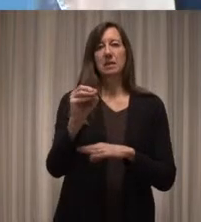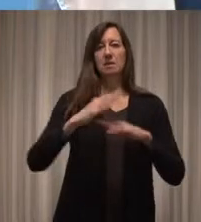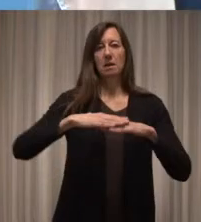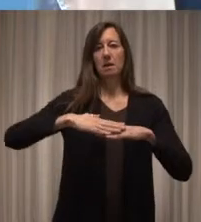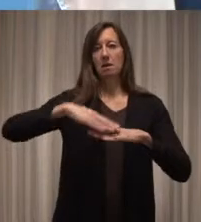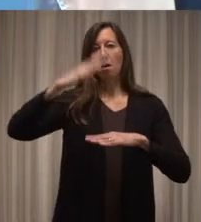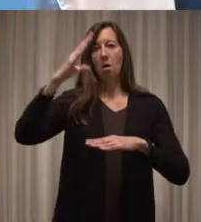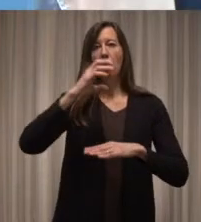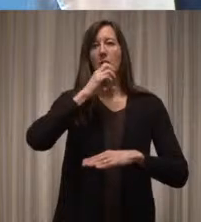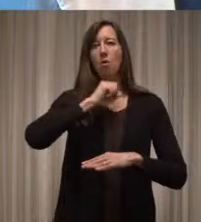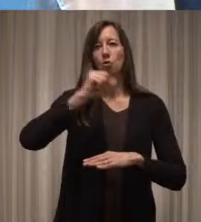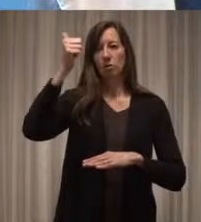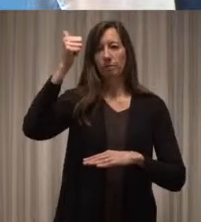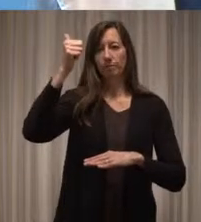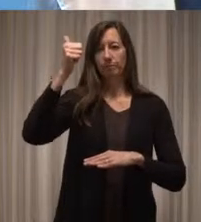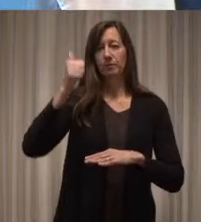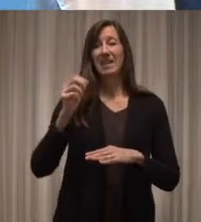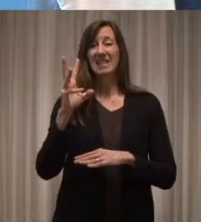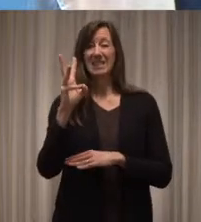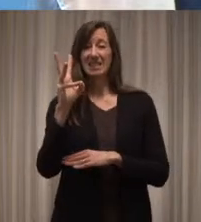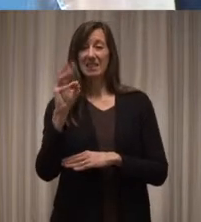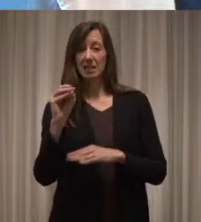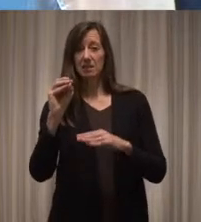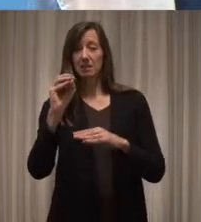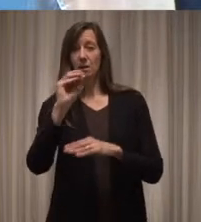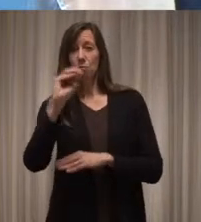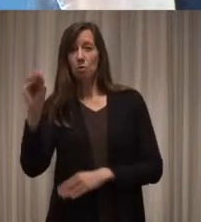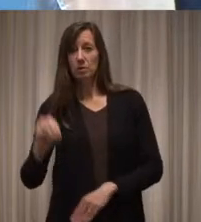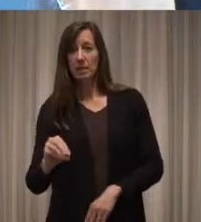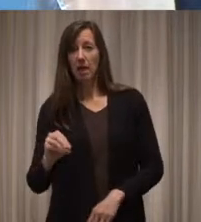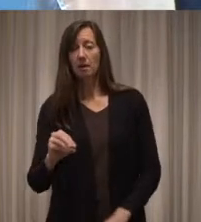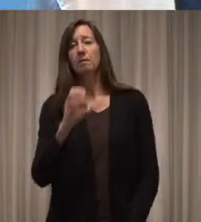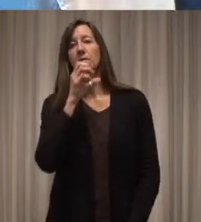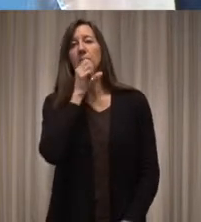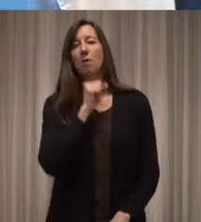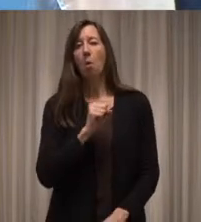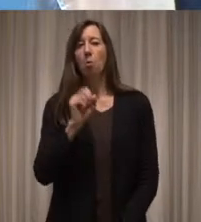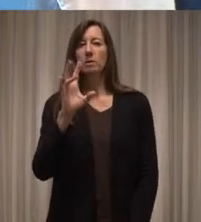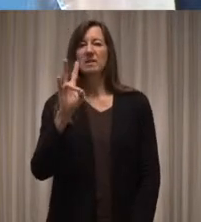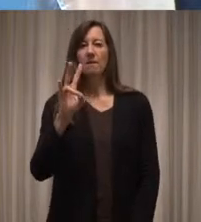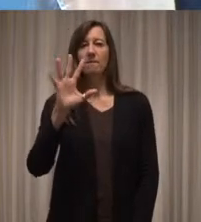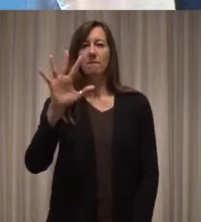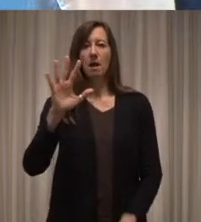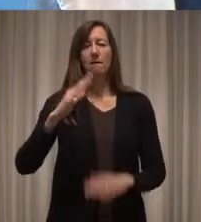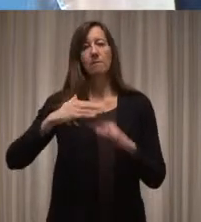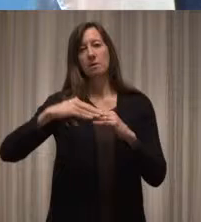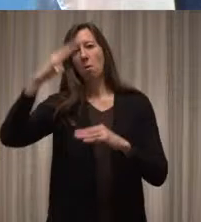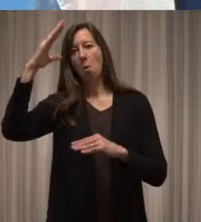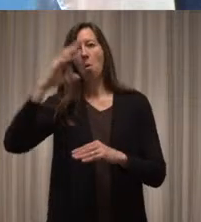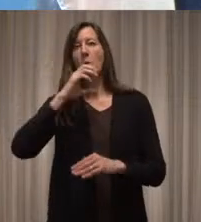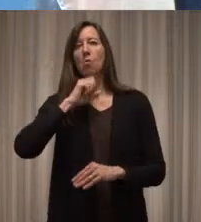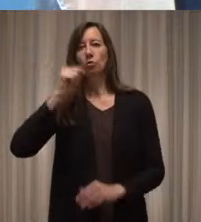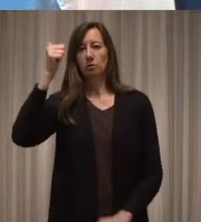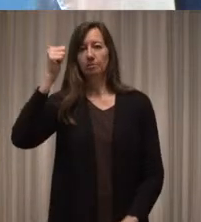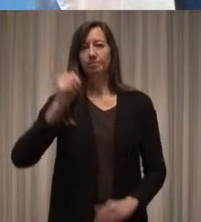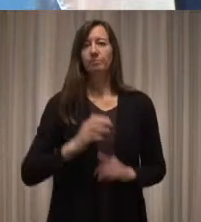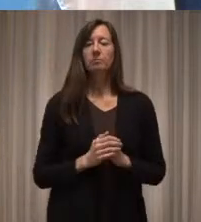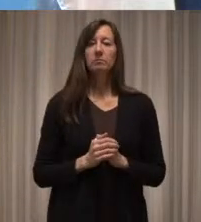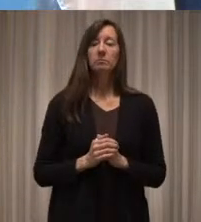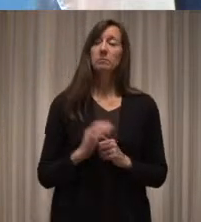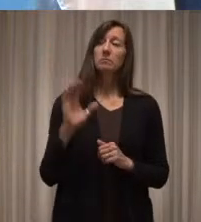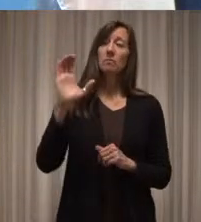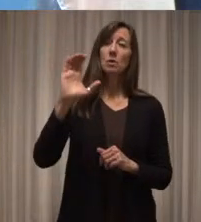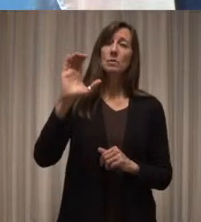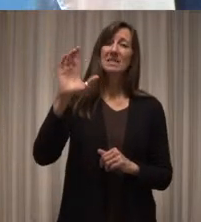and 60% of the fatalities have been people that are 75 years of age and older. And the CDC has